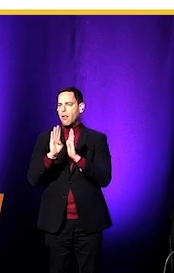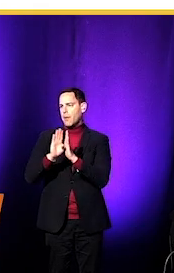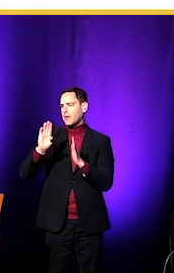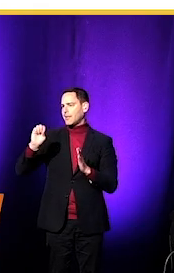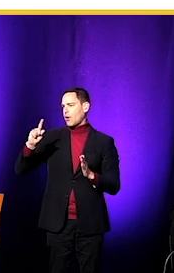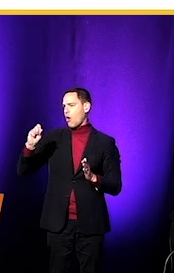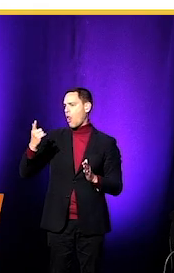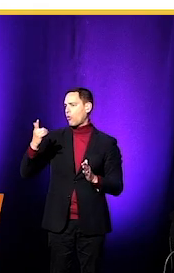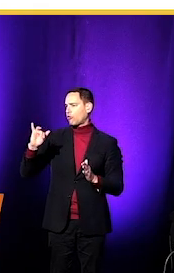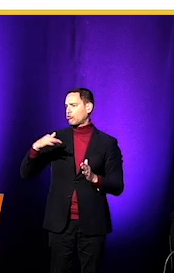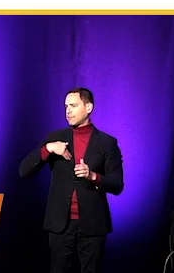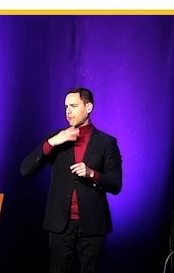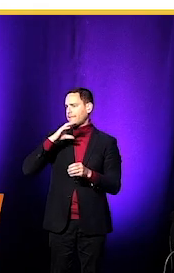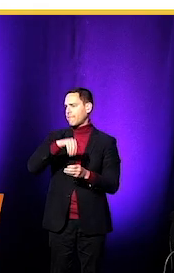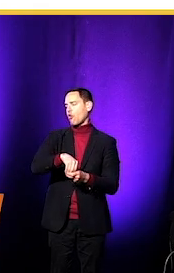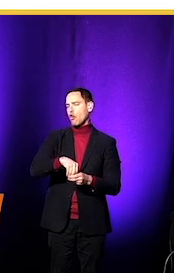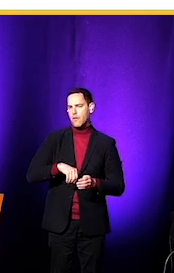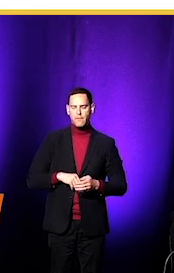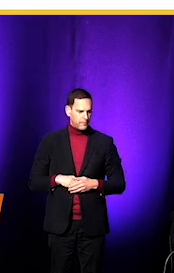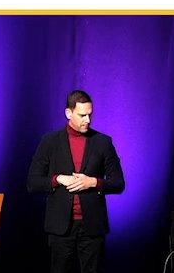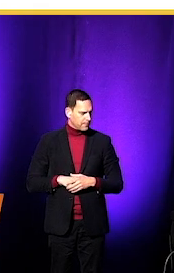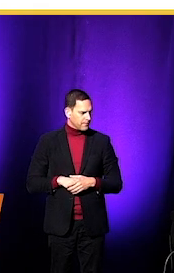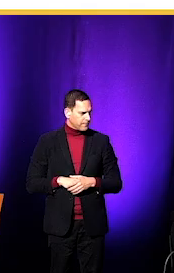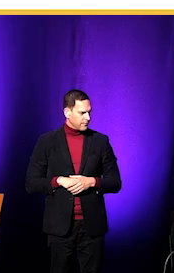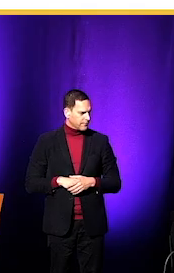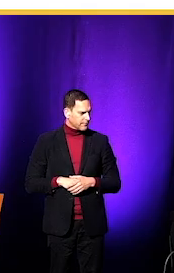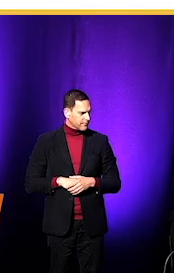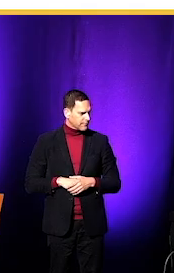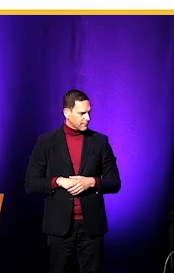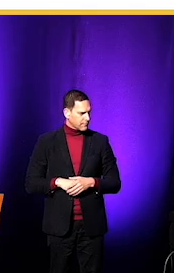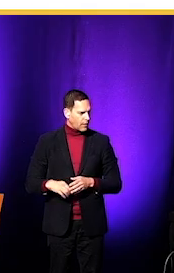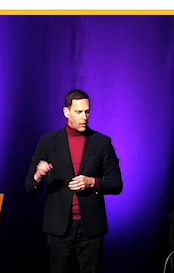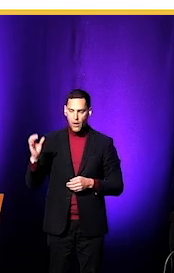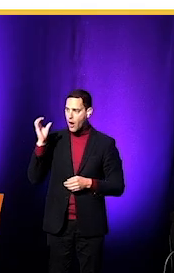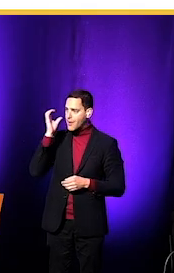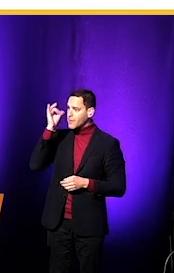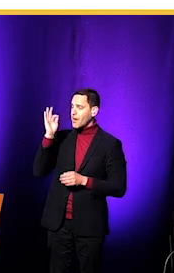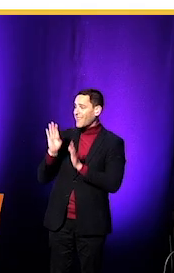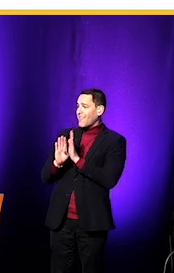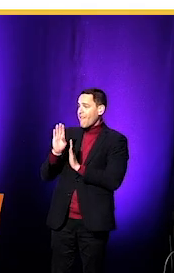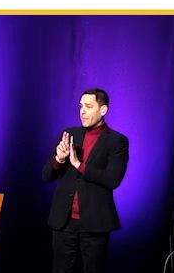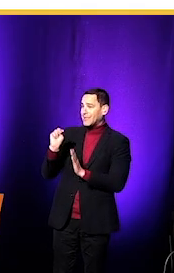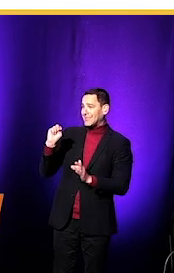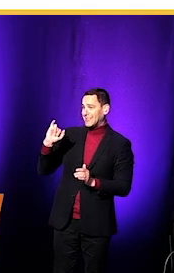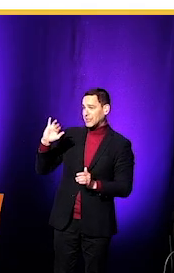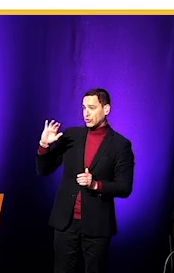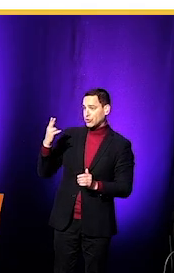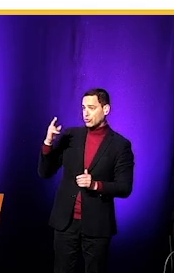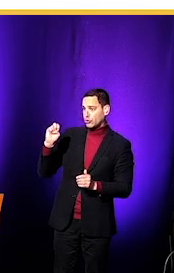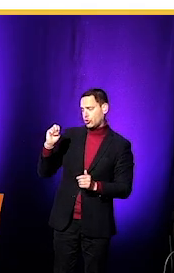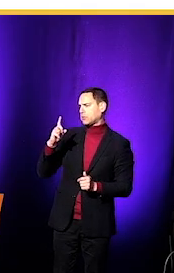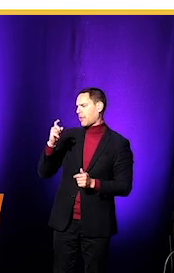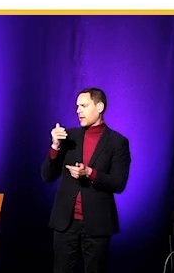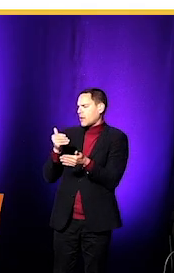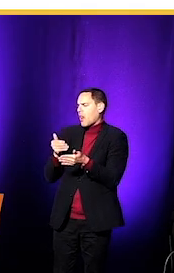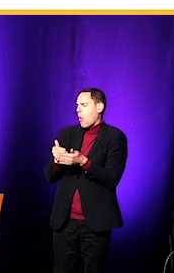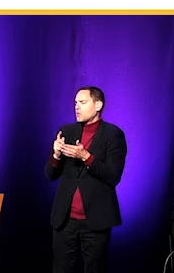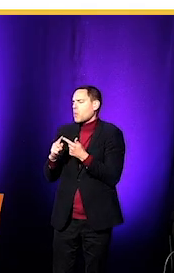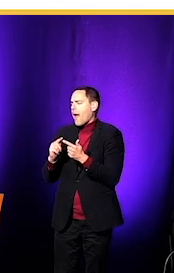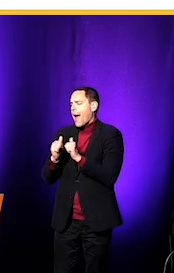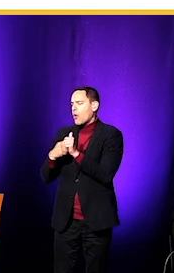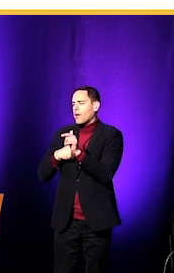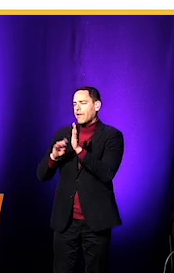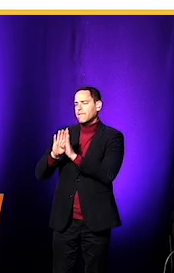The notion of developmental niche, I think, is closer to how I envision some aspects and affordances of the